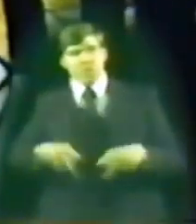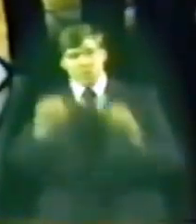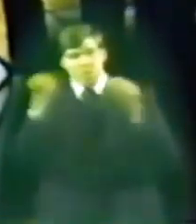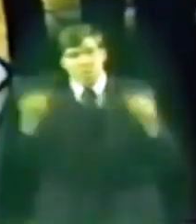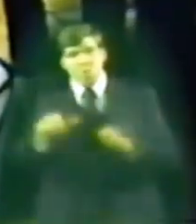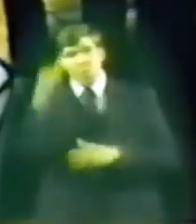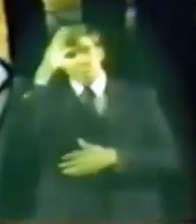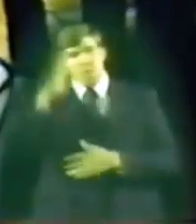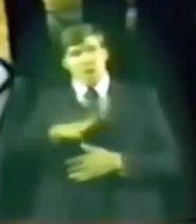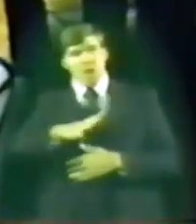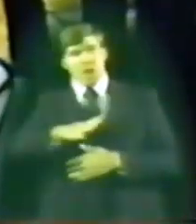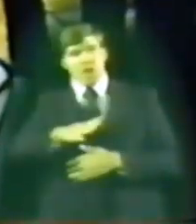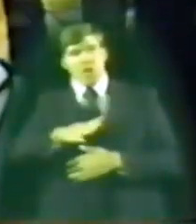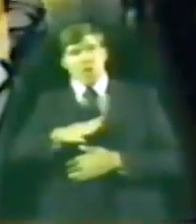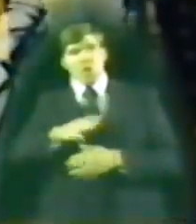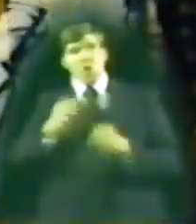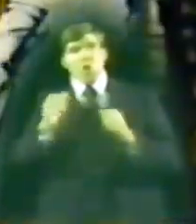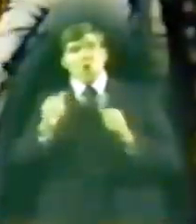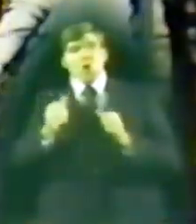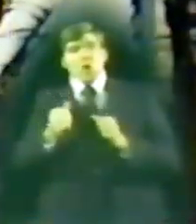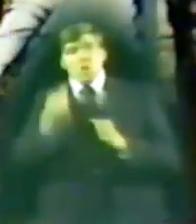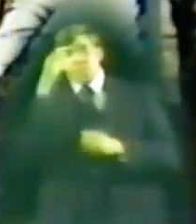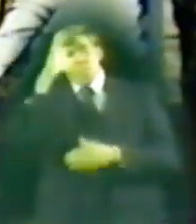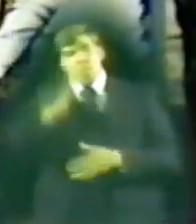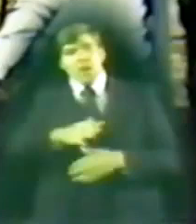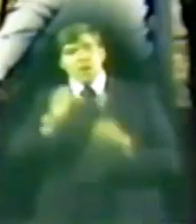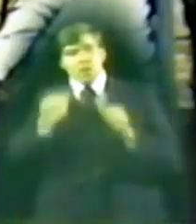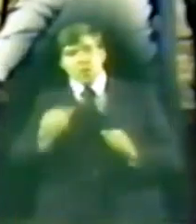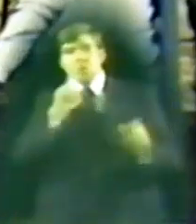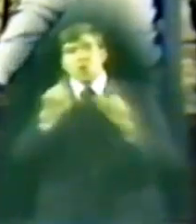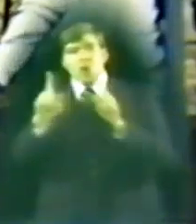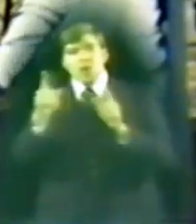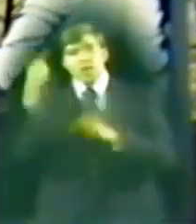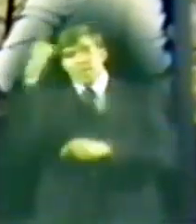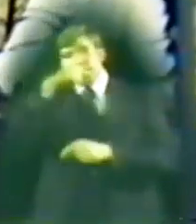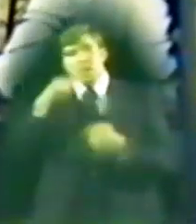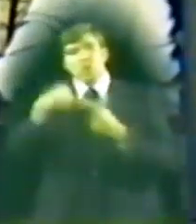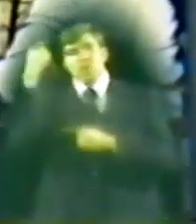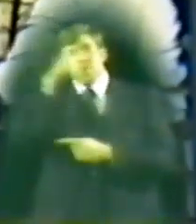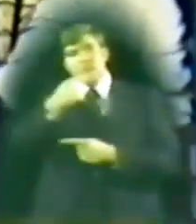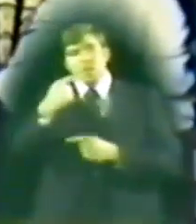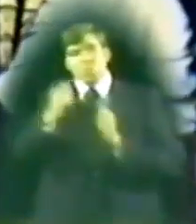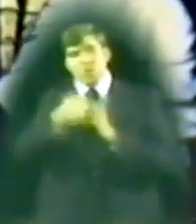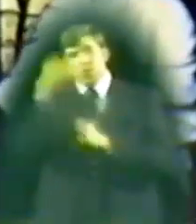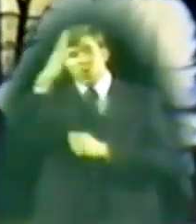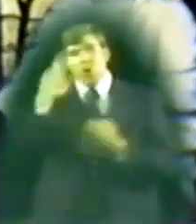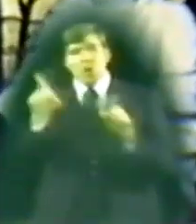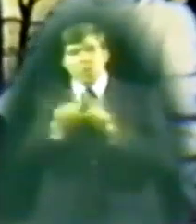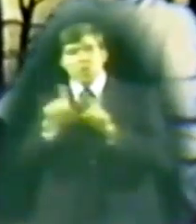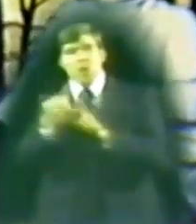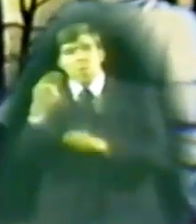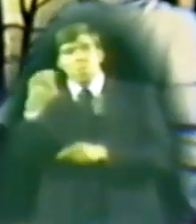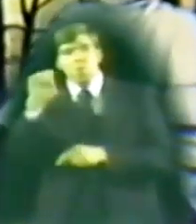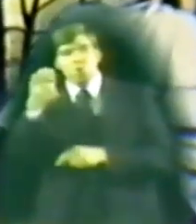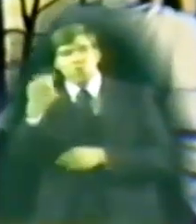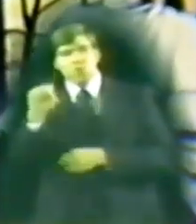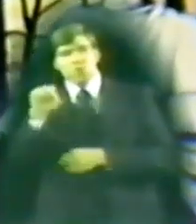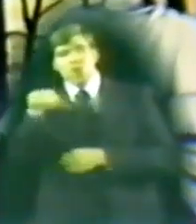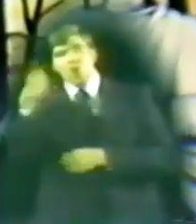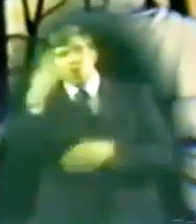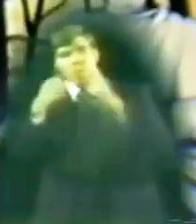man, with whom, if allowed, man could talk face to face, as did Moses and other prophets of old.